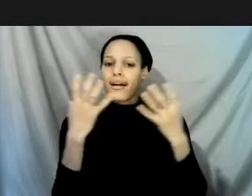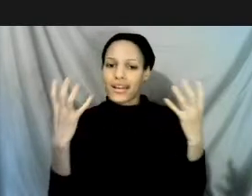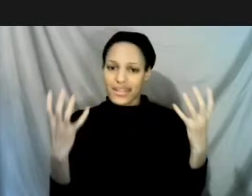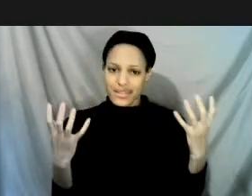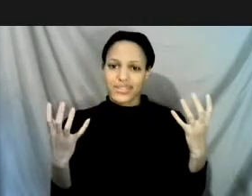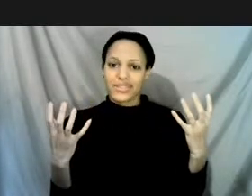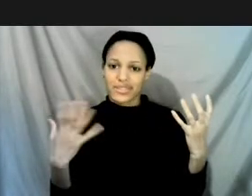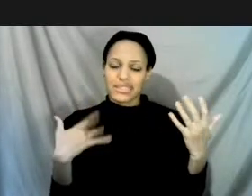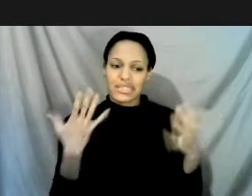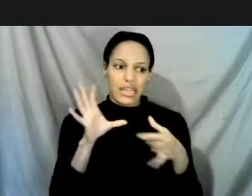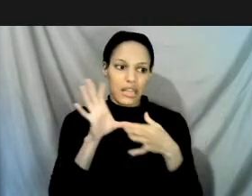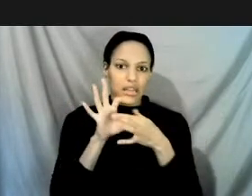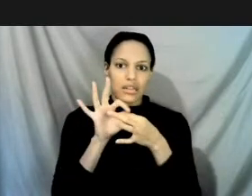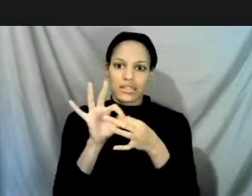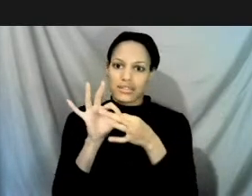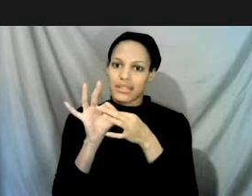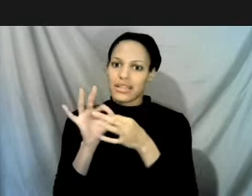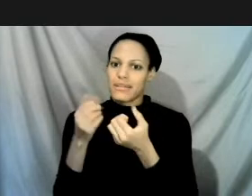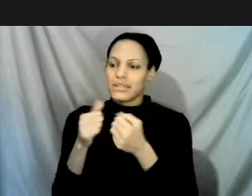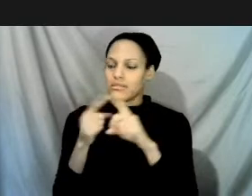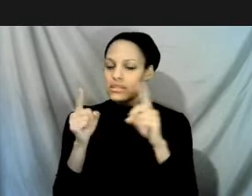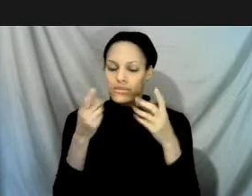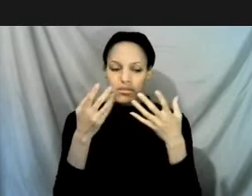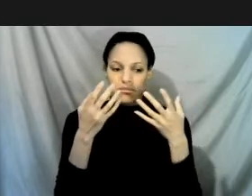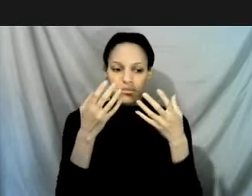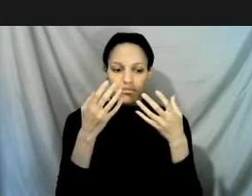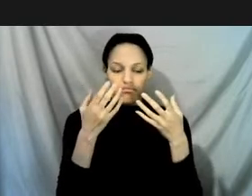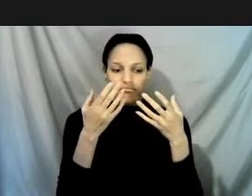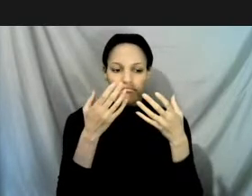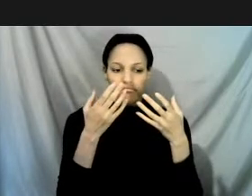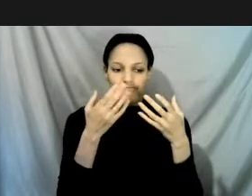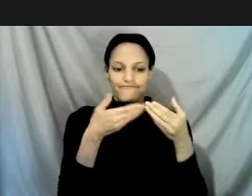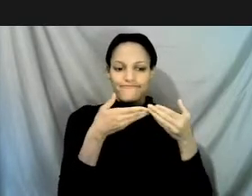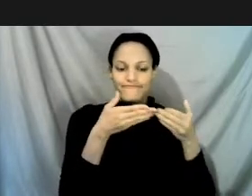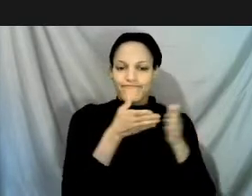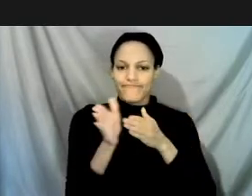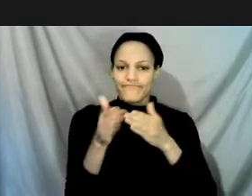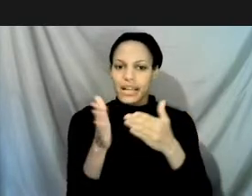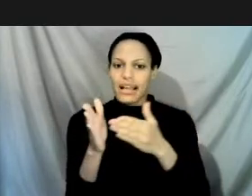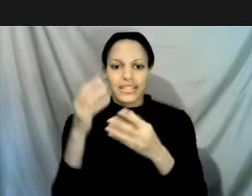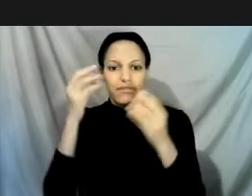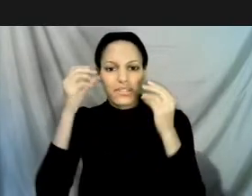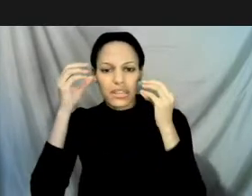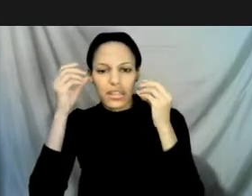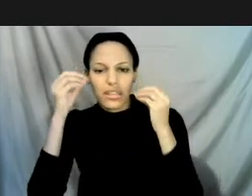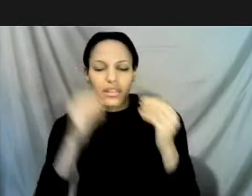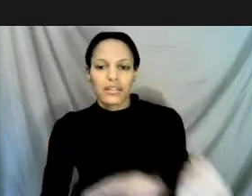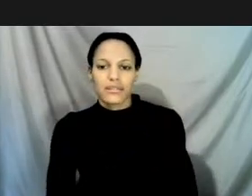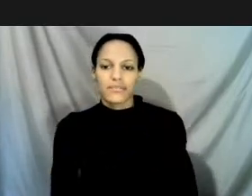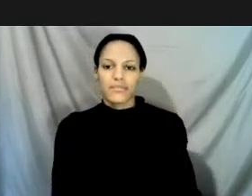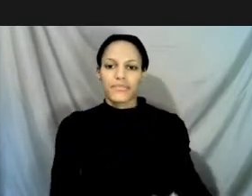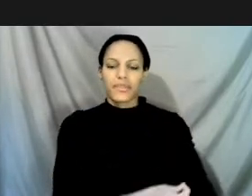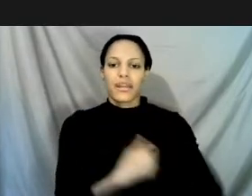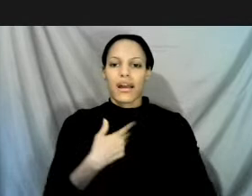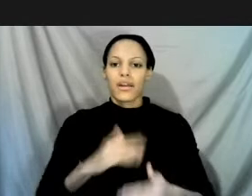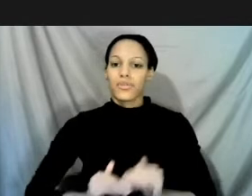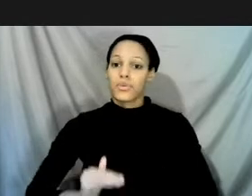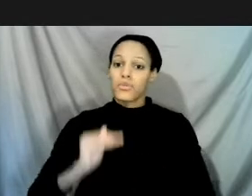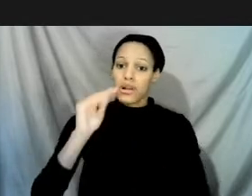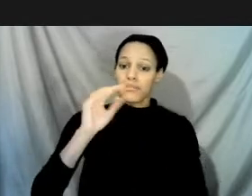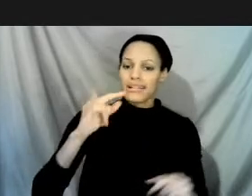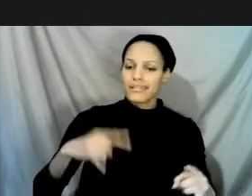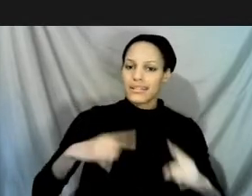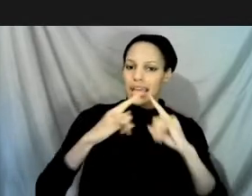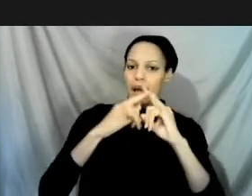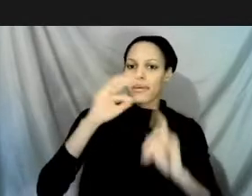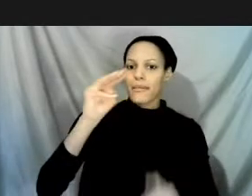to so many ways of thinking and being. I said that I grew up in Camp Minisink and in a